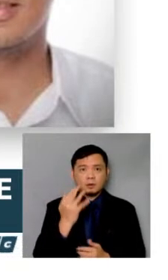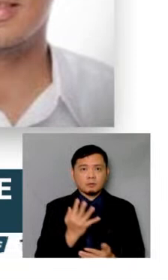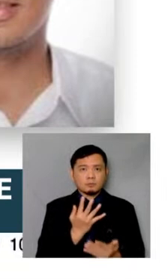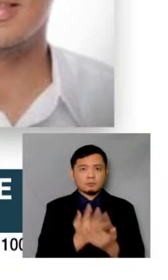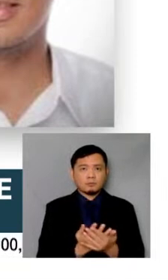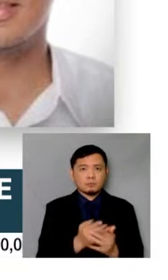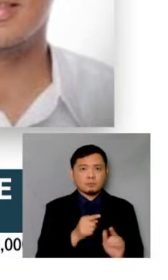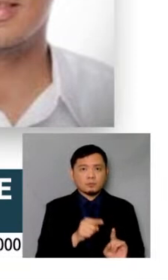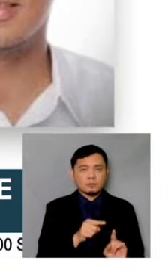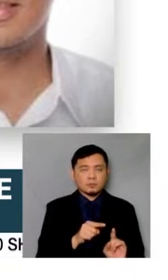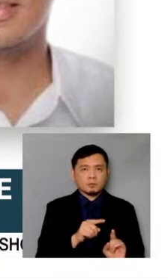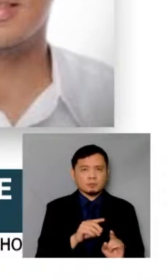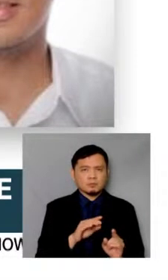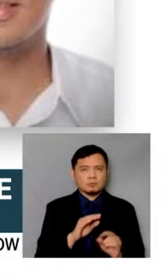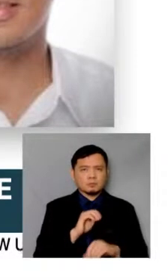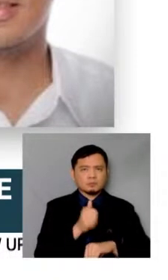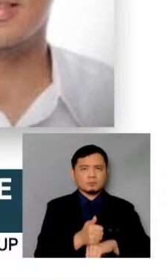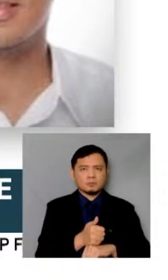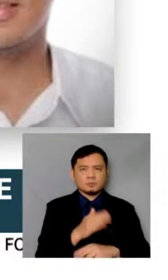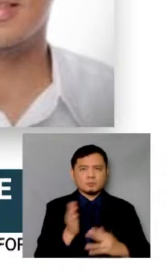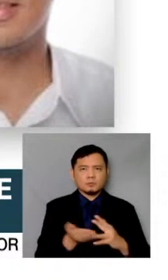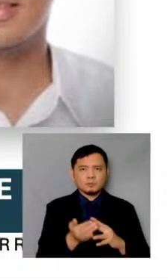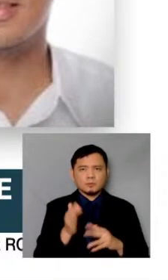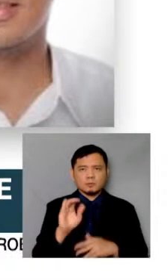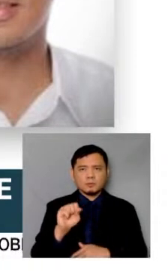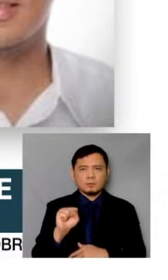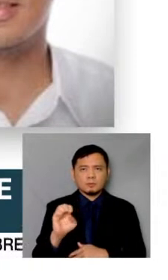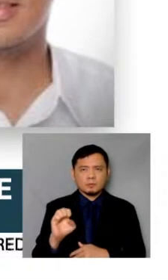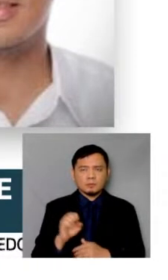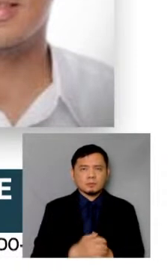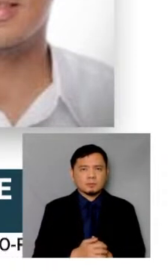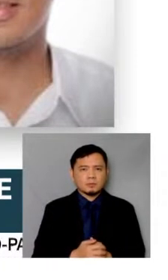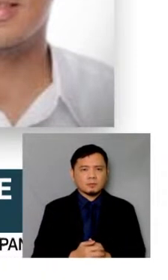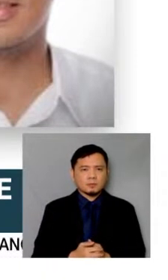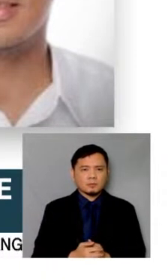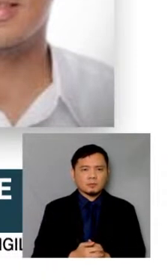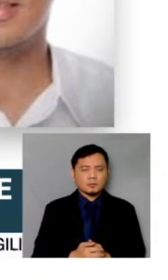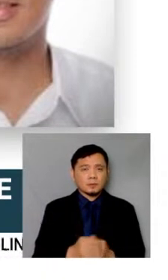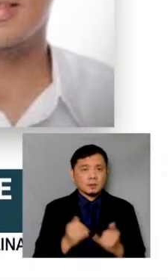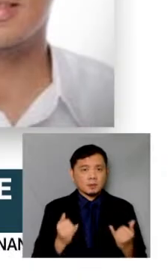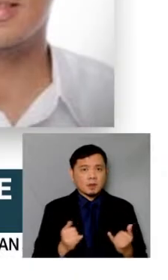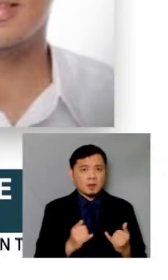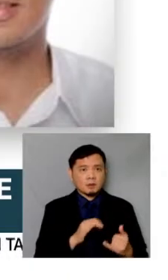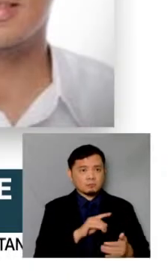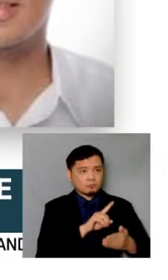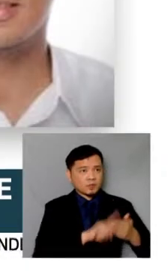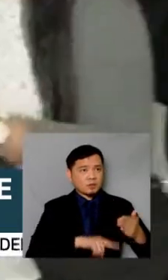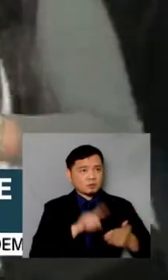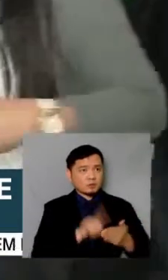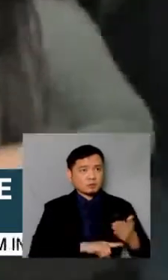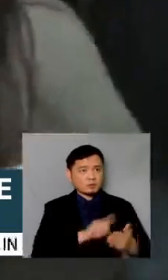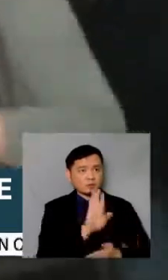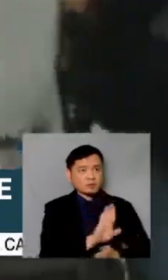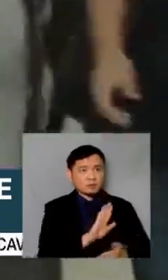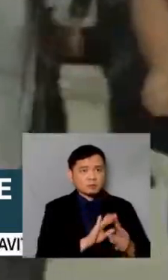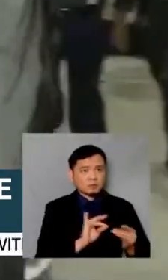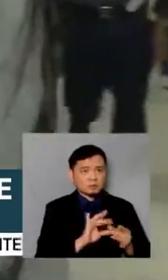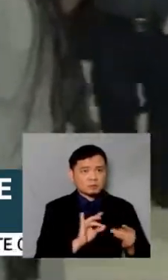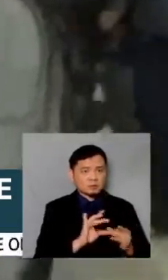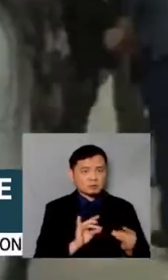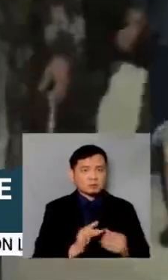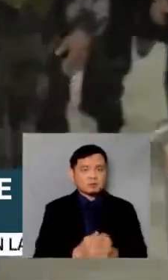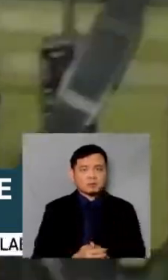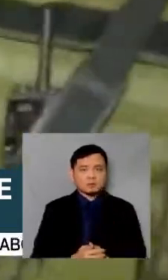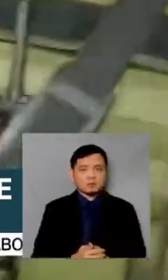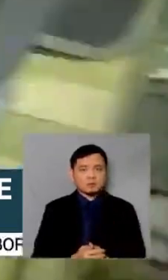case 165 was not granted, has now recanted. So are they now considering their